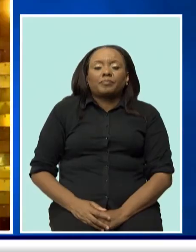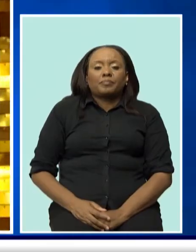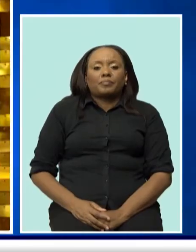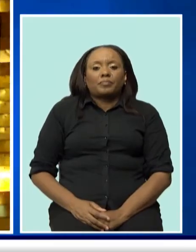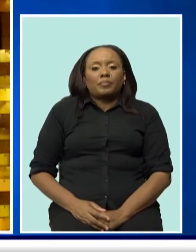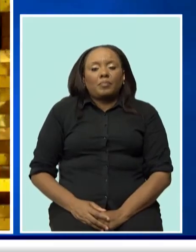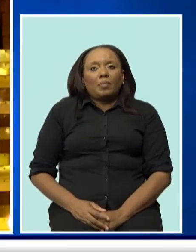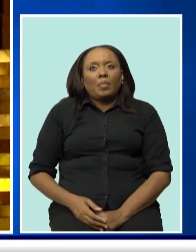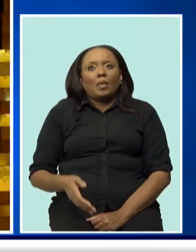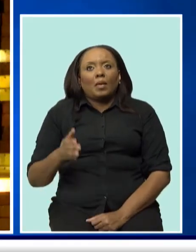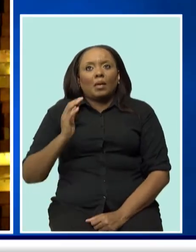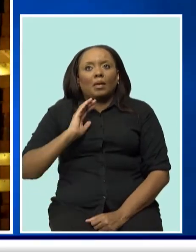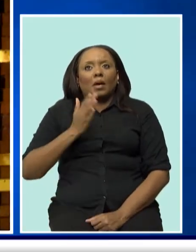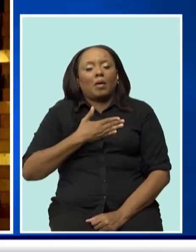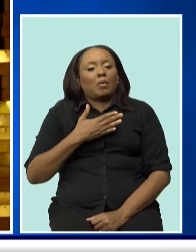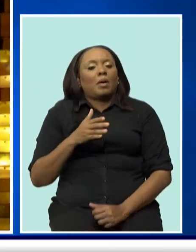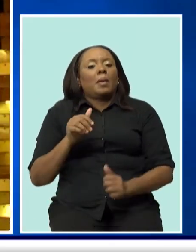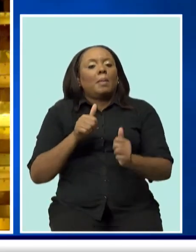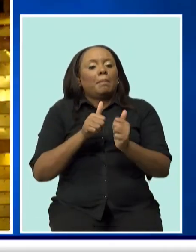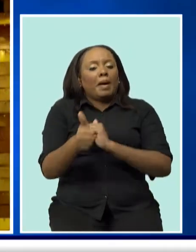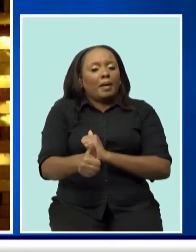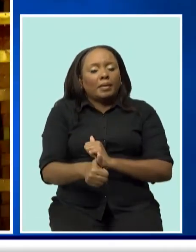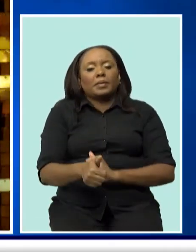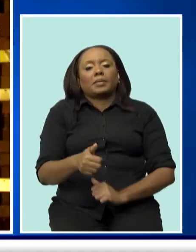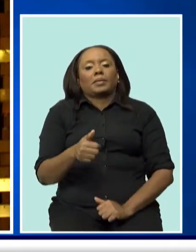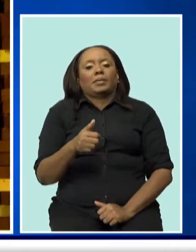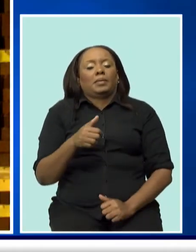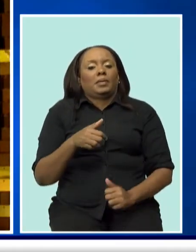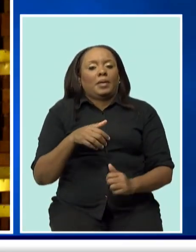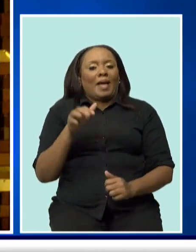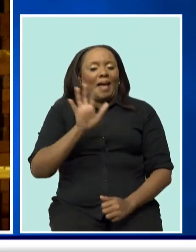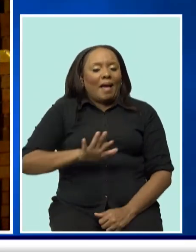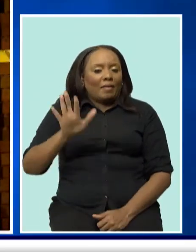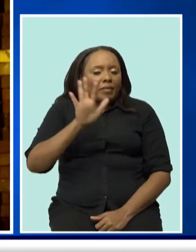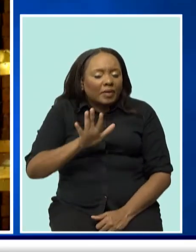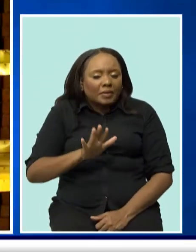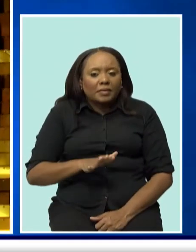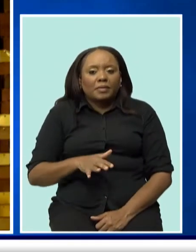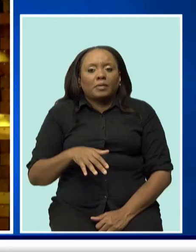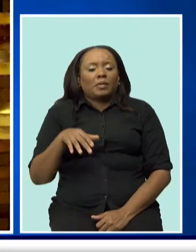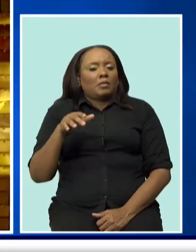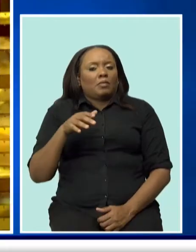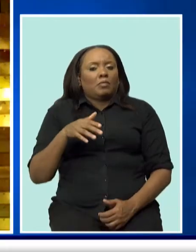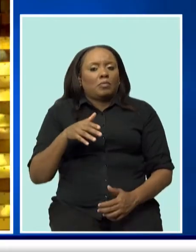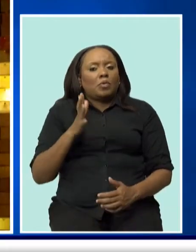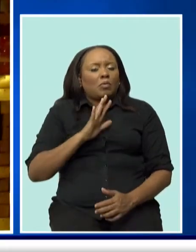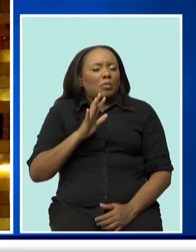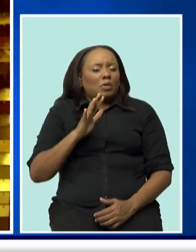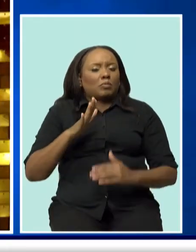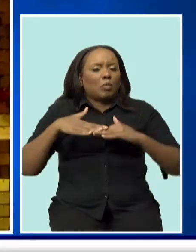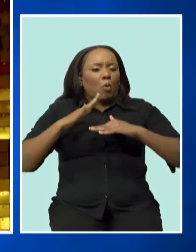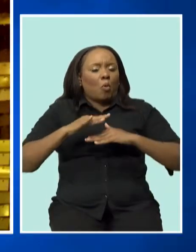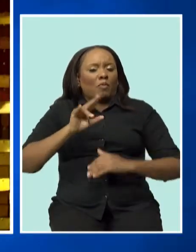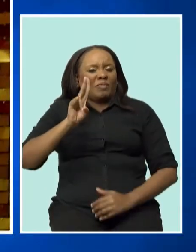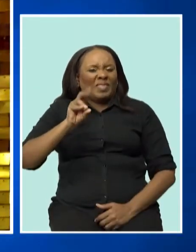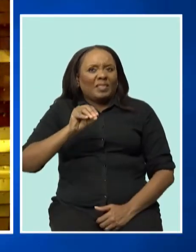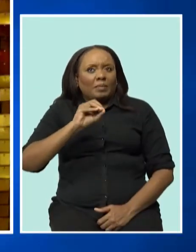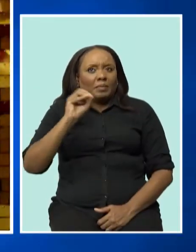awarding bodies was 71.2. or approximately 324 subject passes.